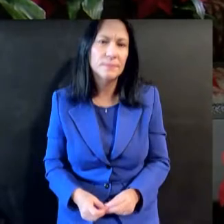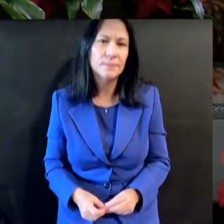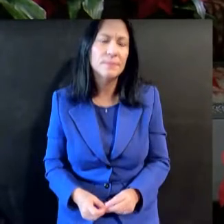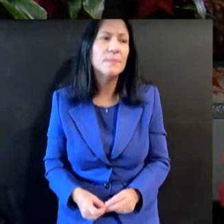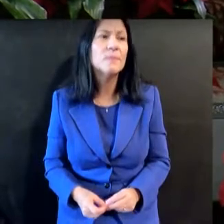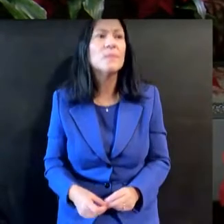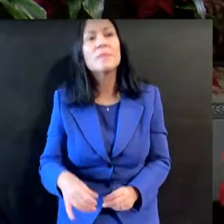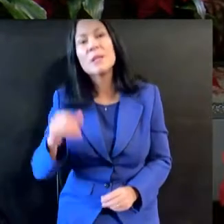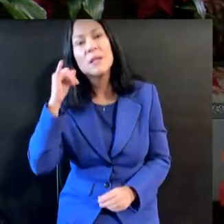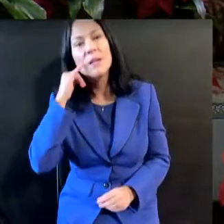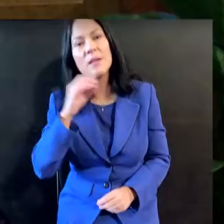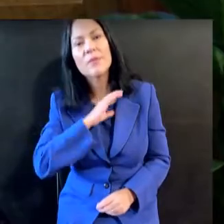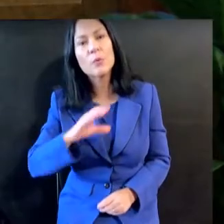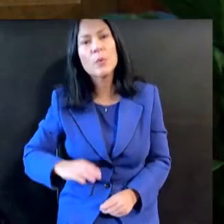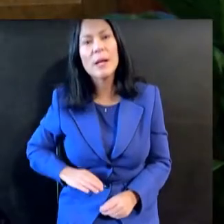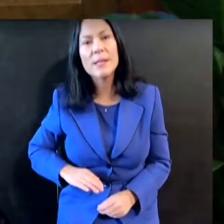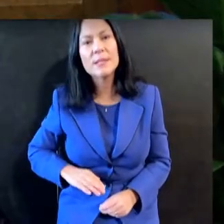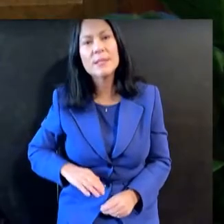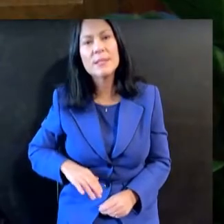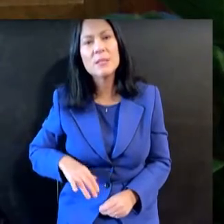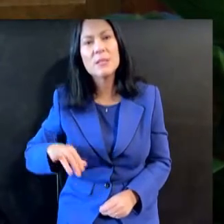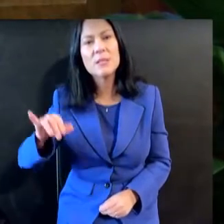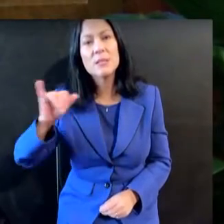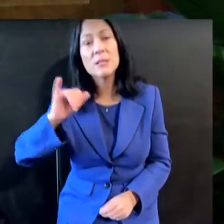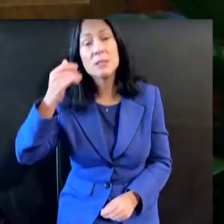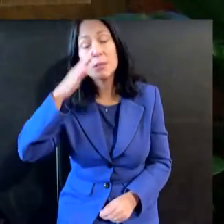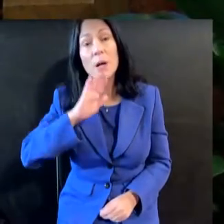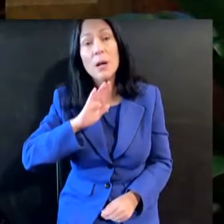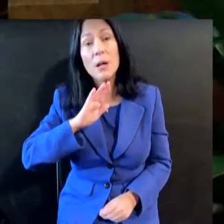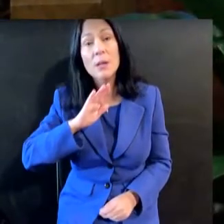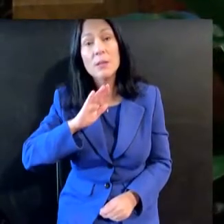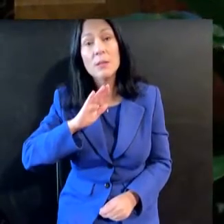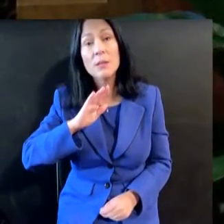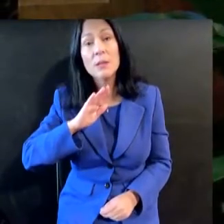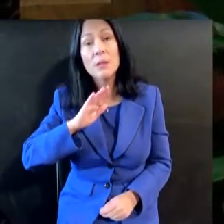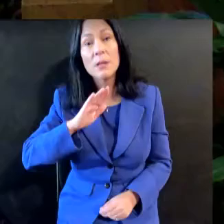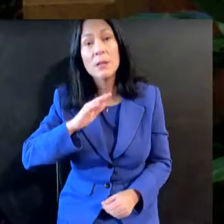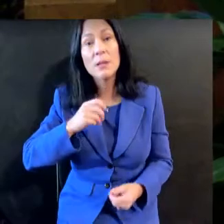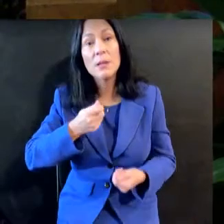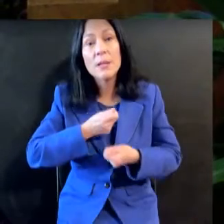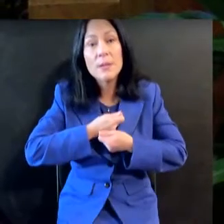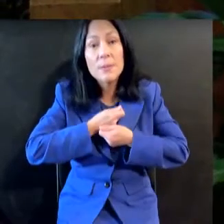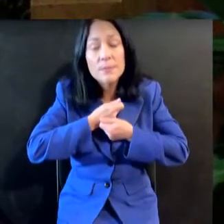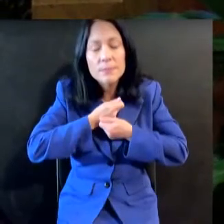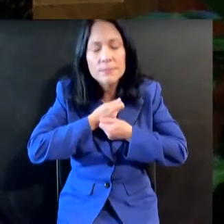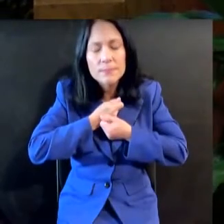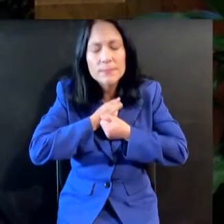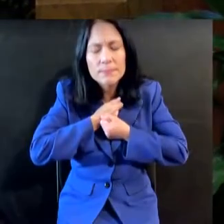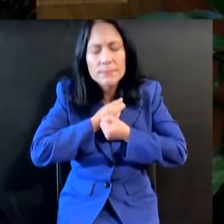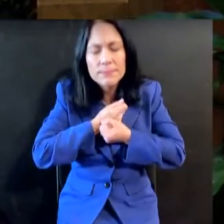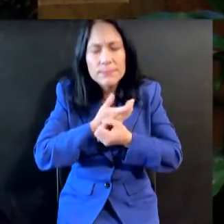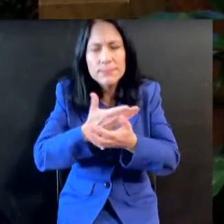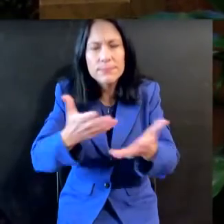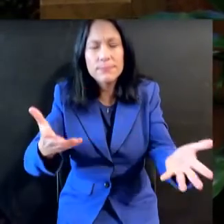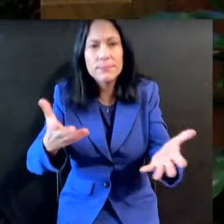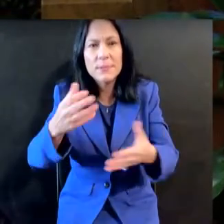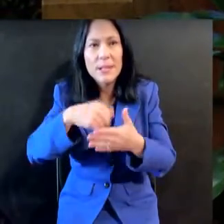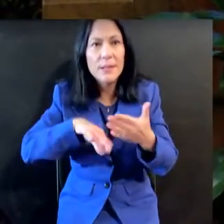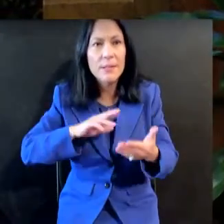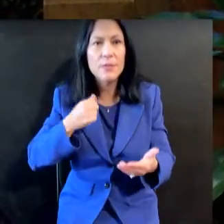in the form of God, empties himself into the form of a human, like you